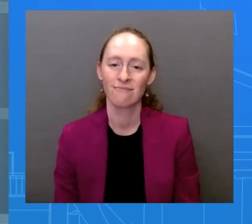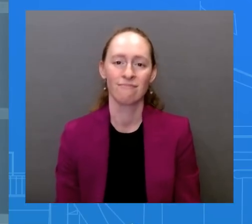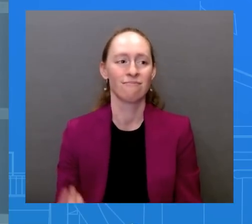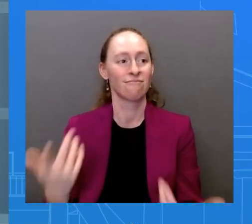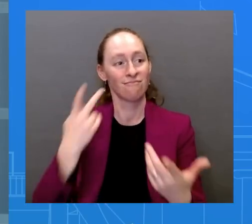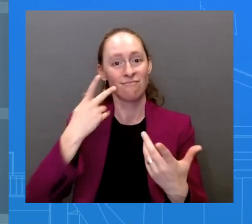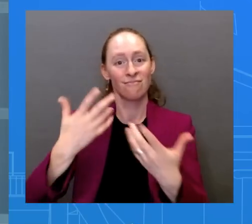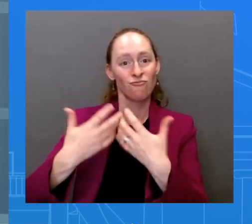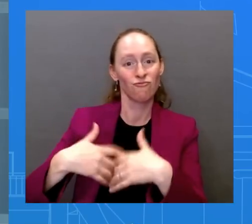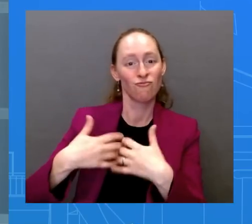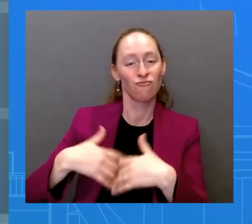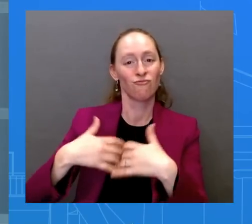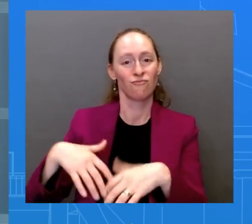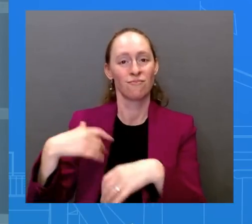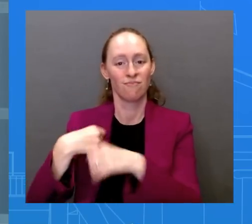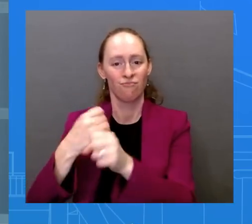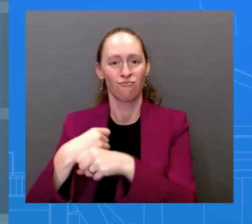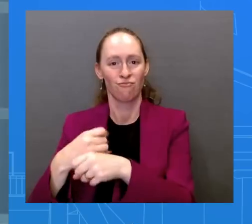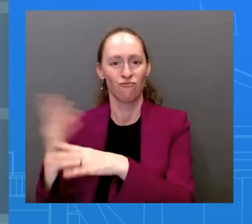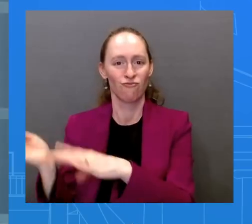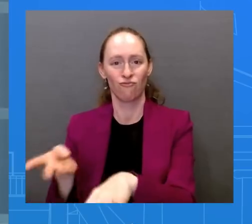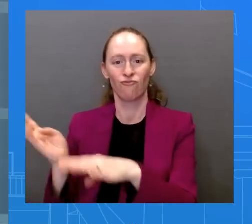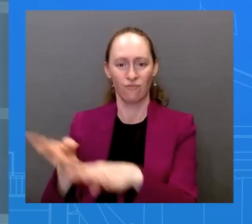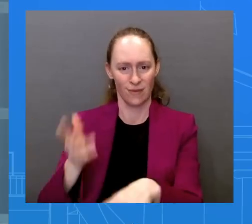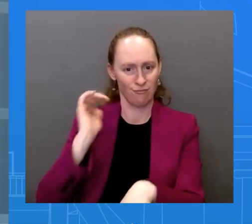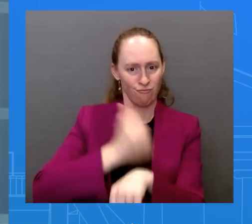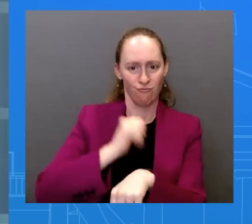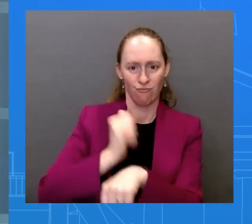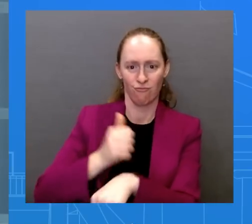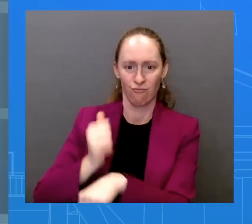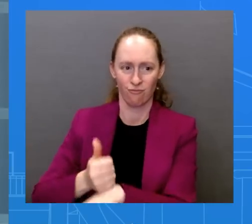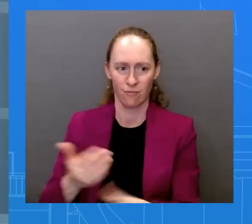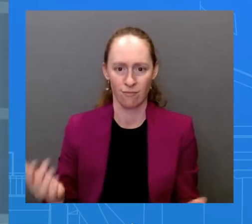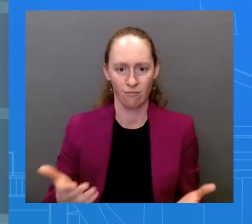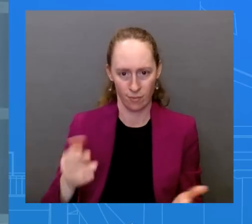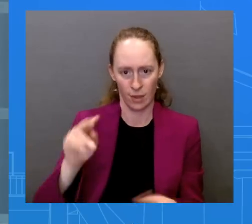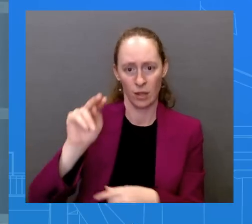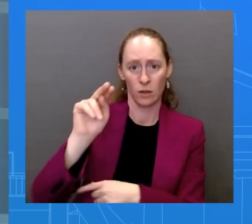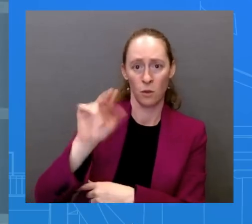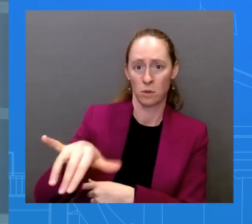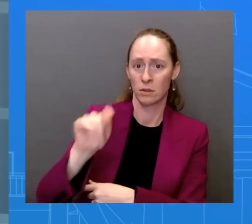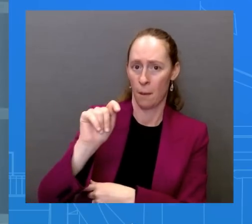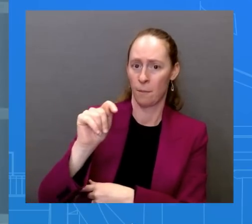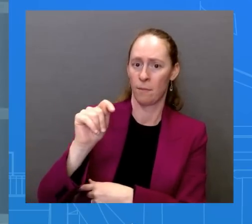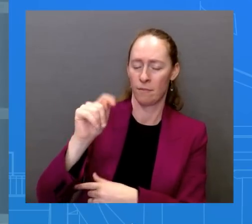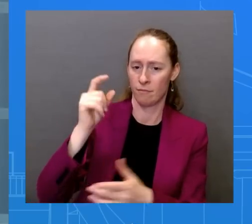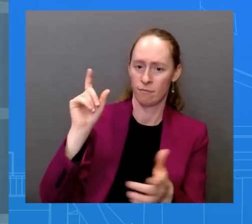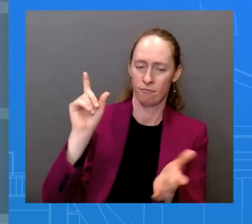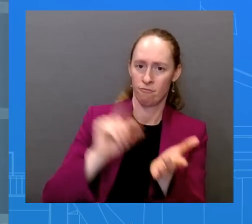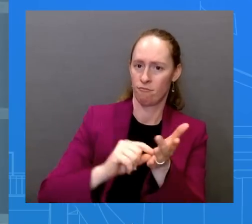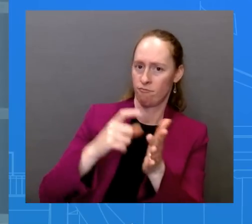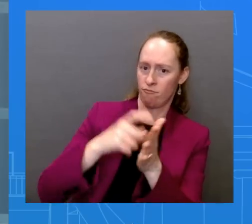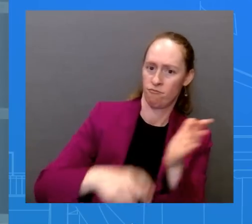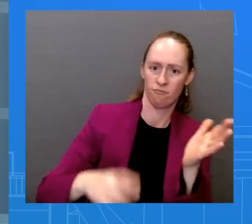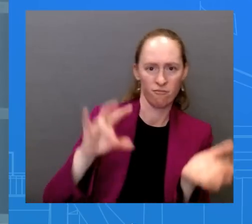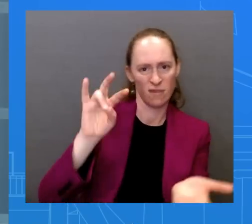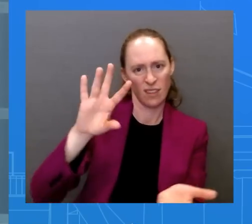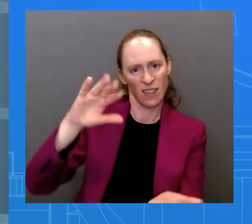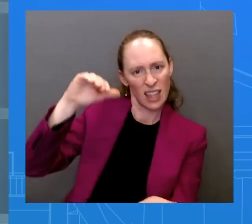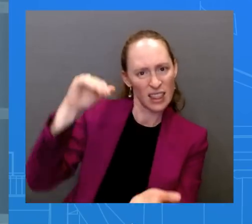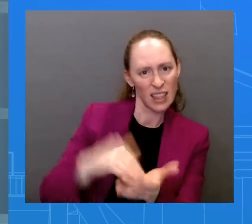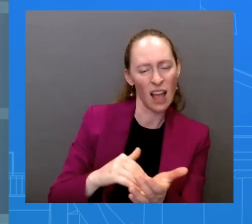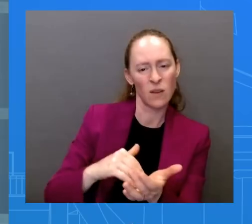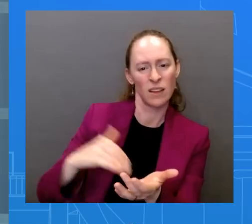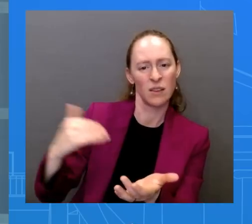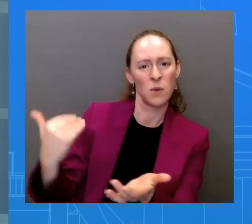article, and we have been able in the first 19 months, about 700,000 jobs, manufacturing jobs, have been created right here